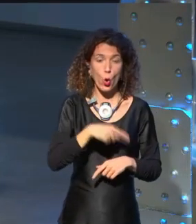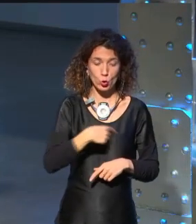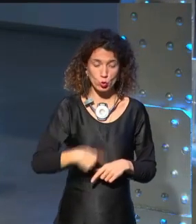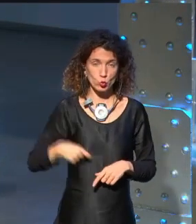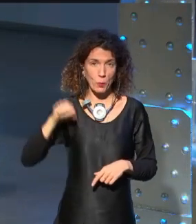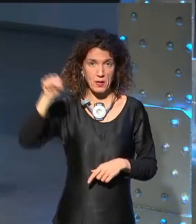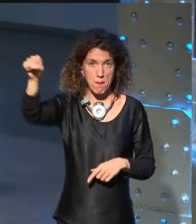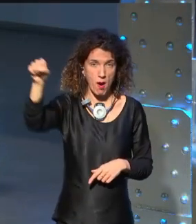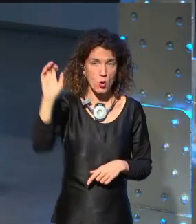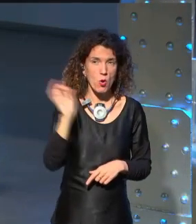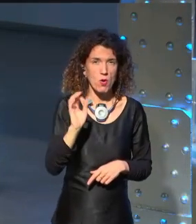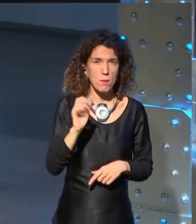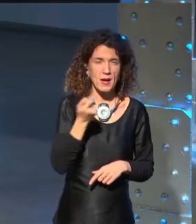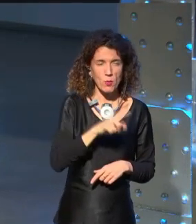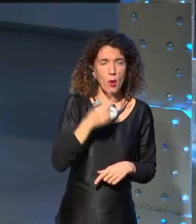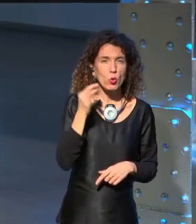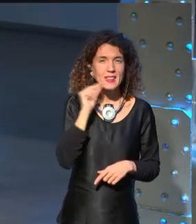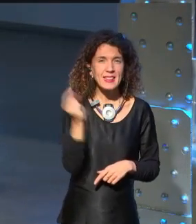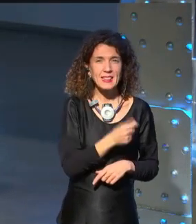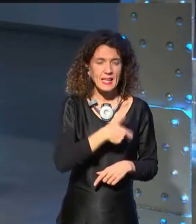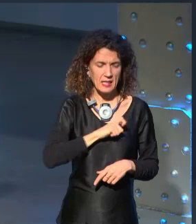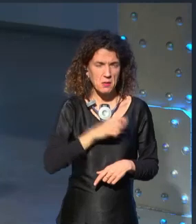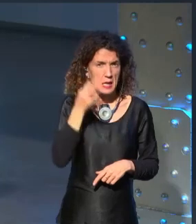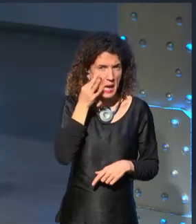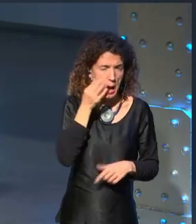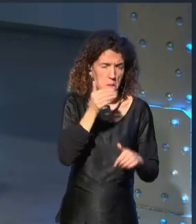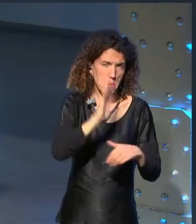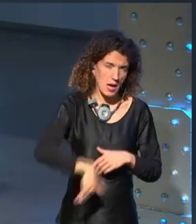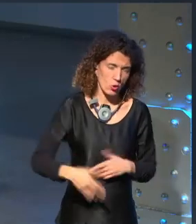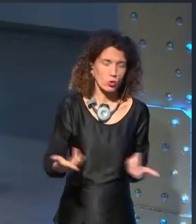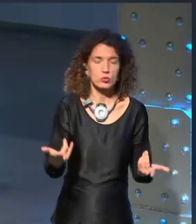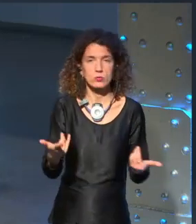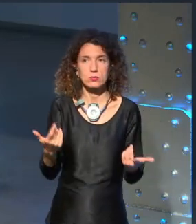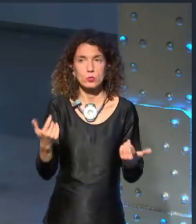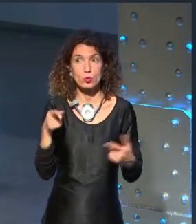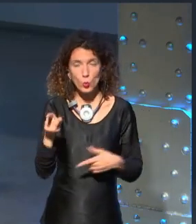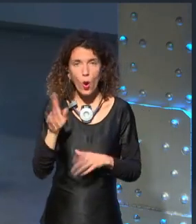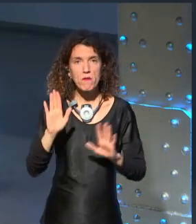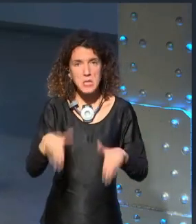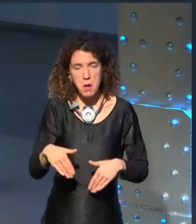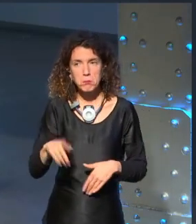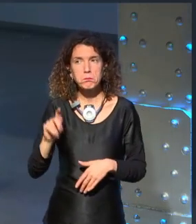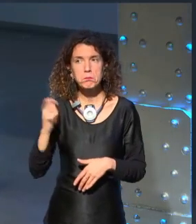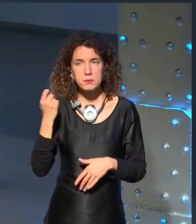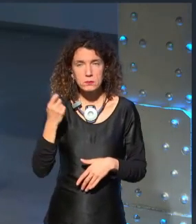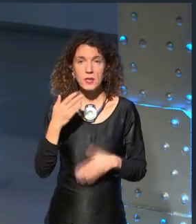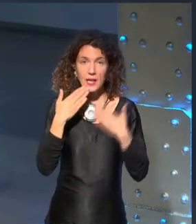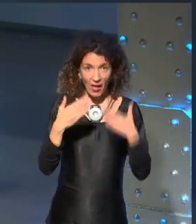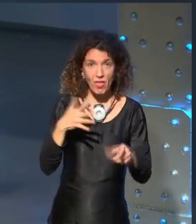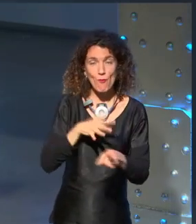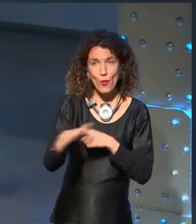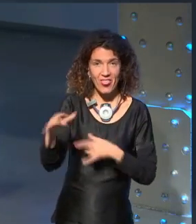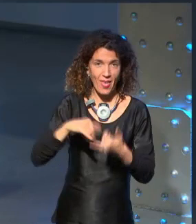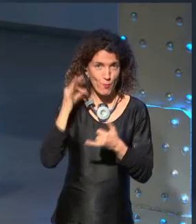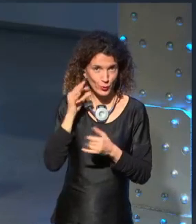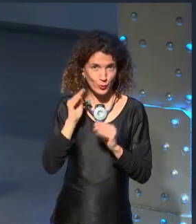similar to James Bond or Superman rather than a real detective. But you've made, I don't know if